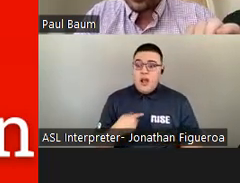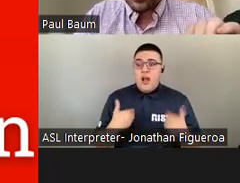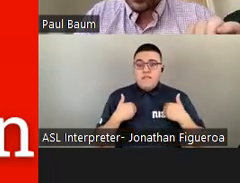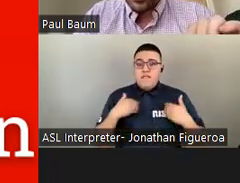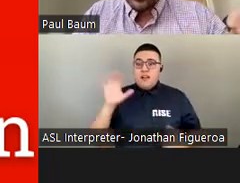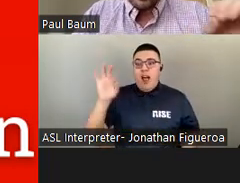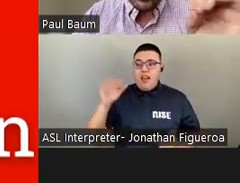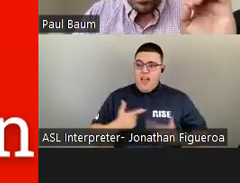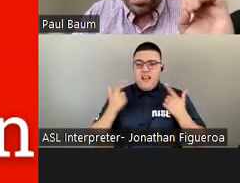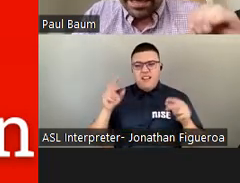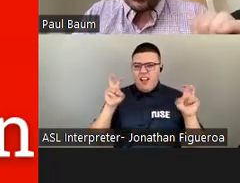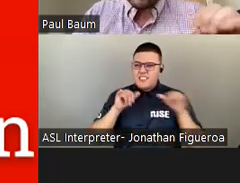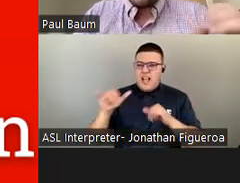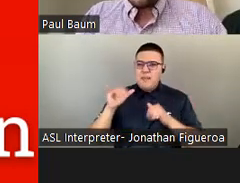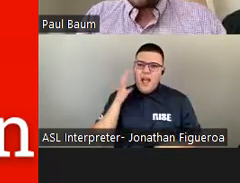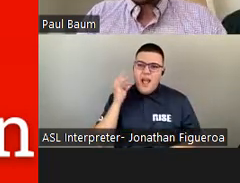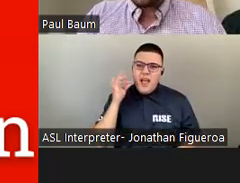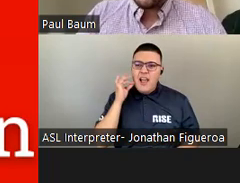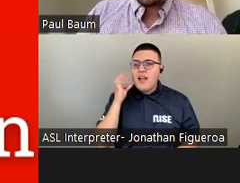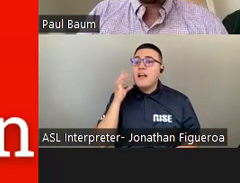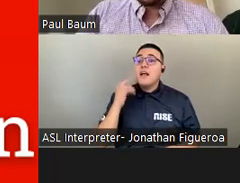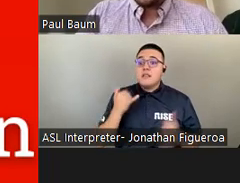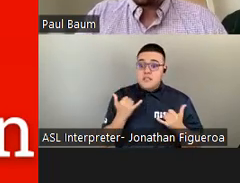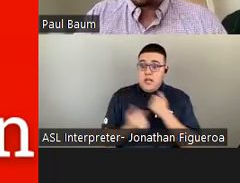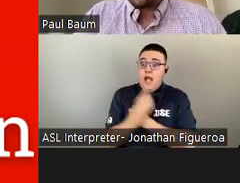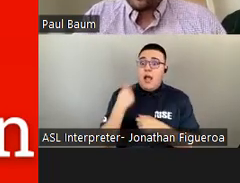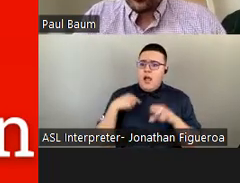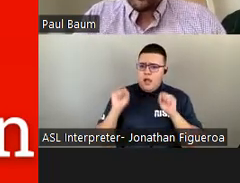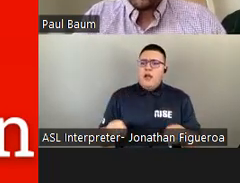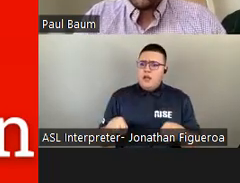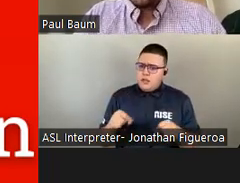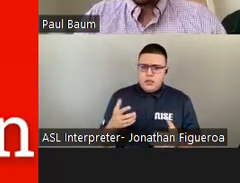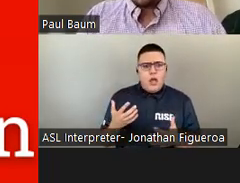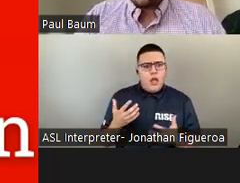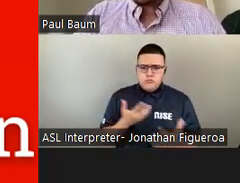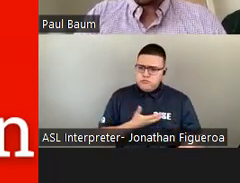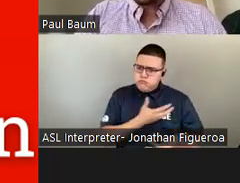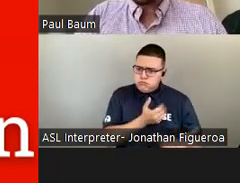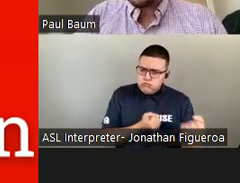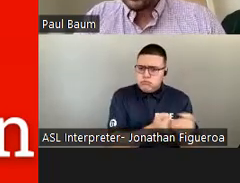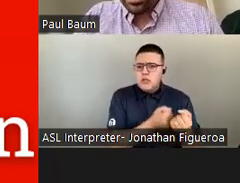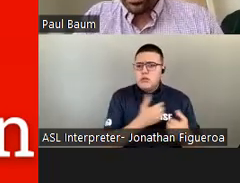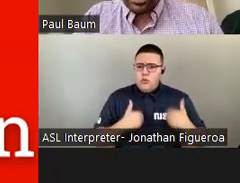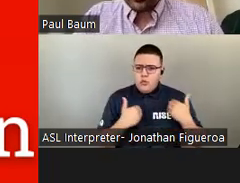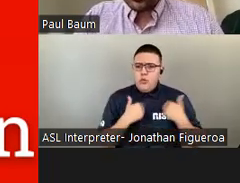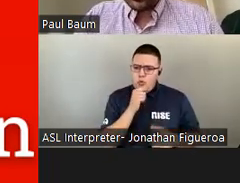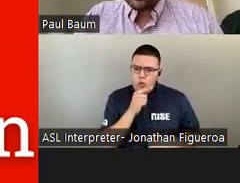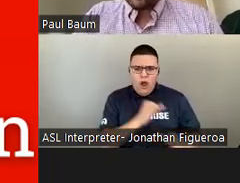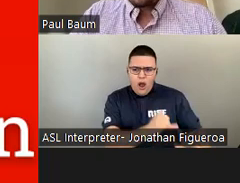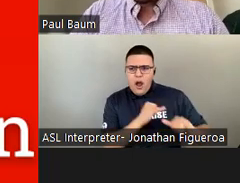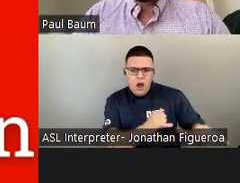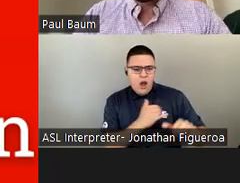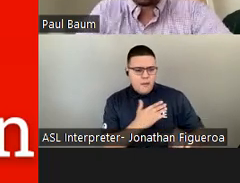lives. And today I can speak up and work with youth that are struggling with similar